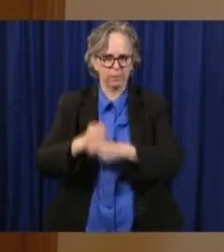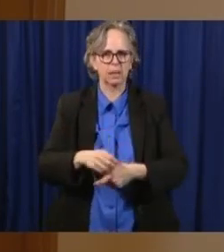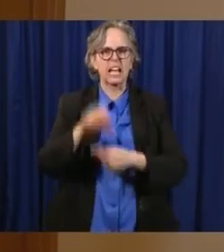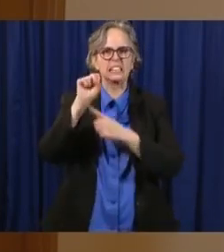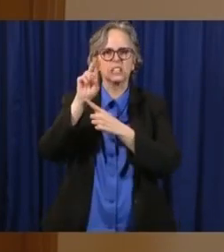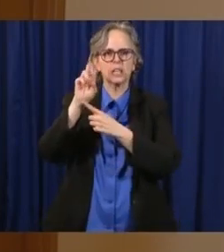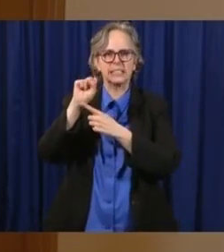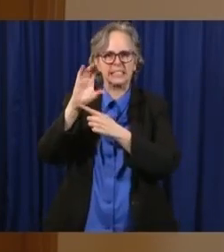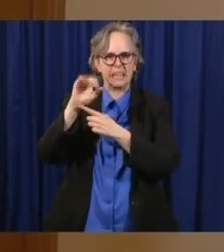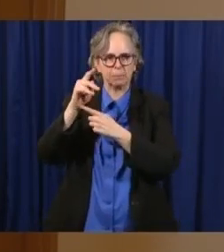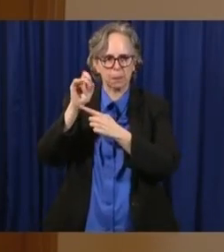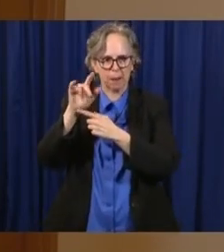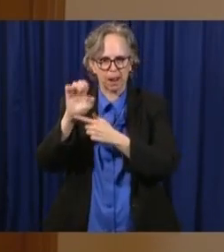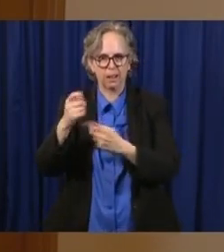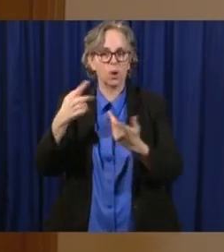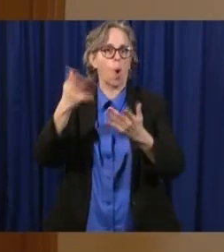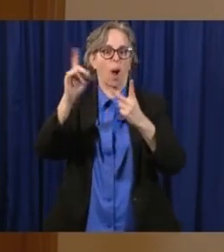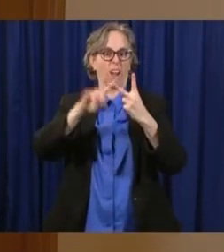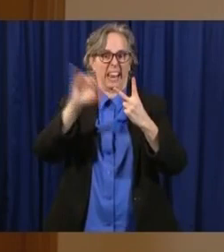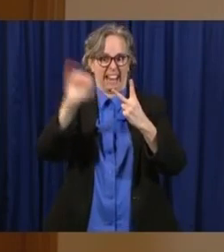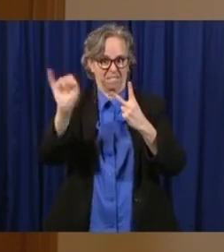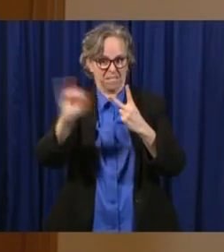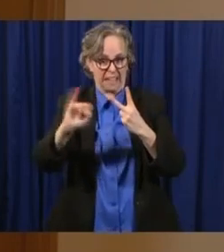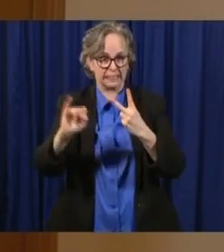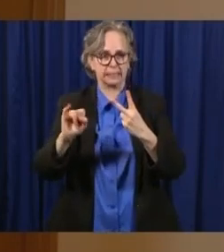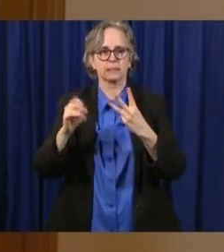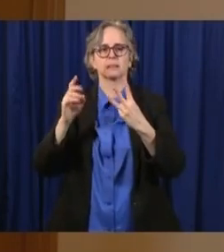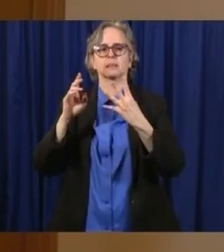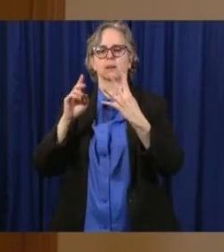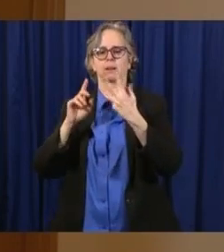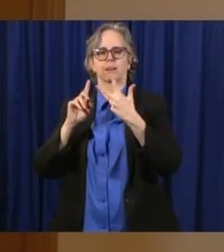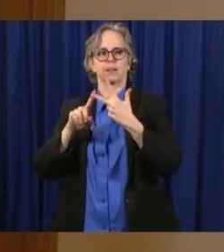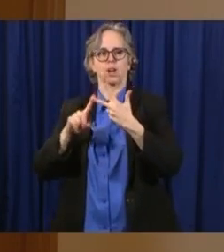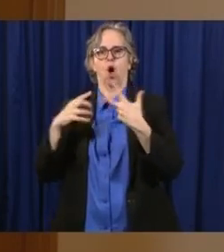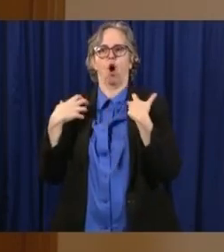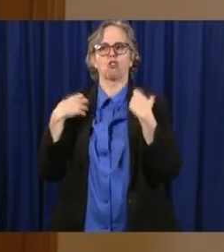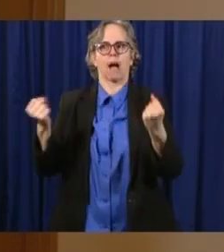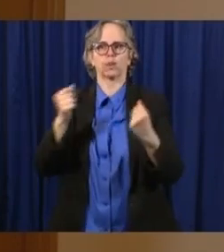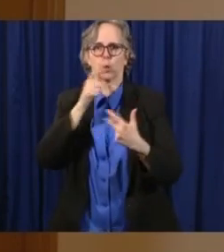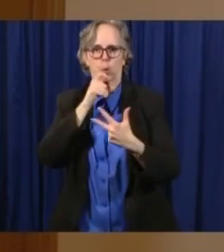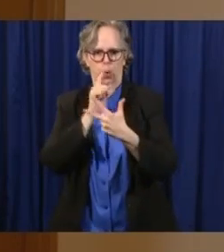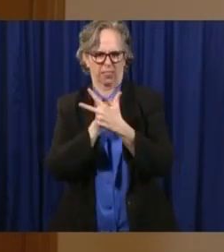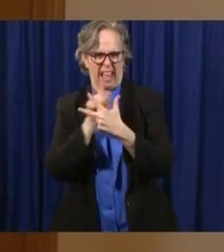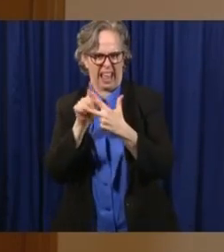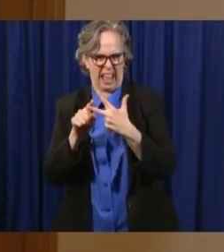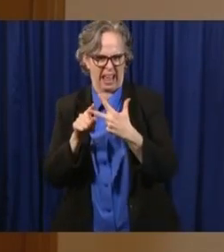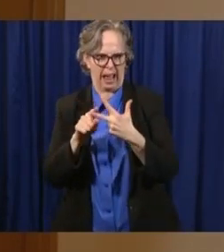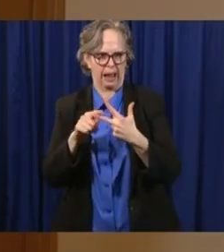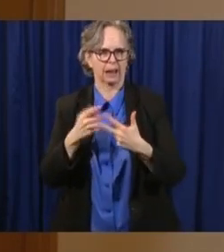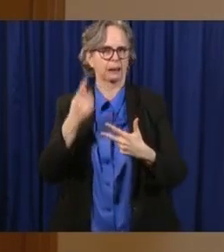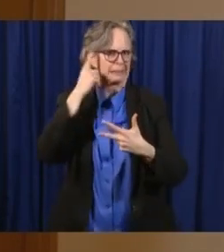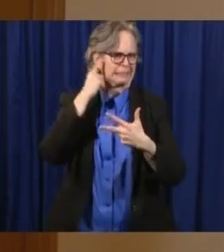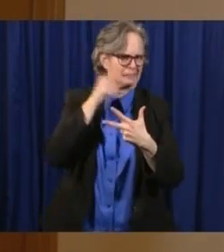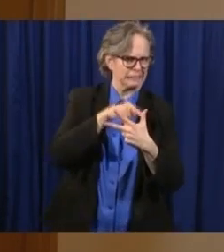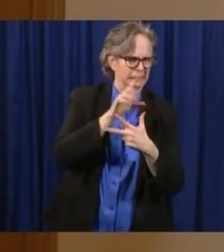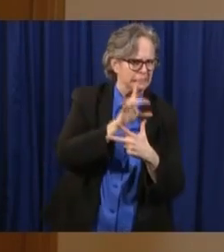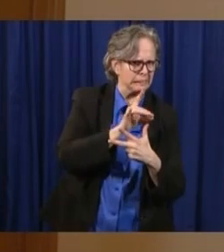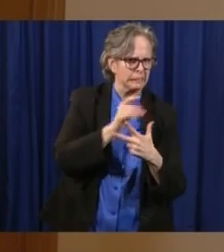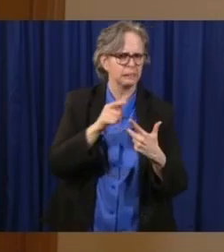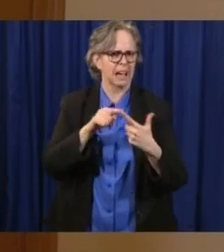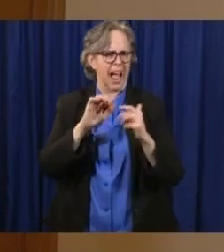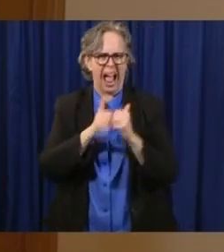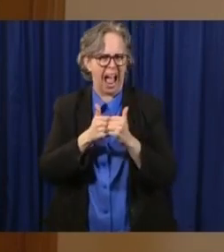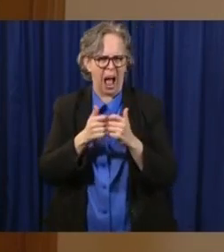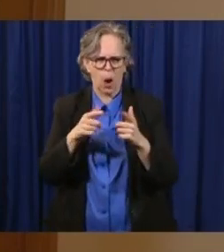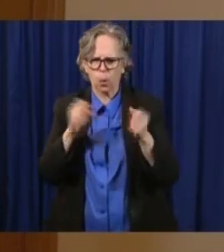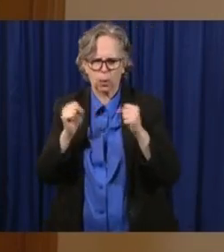infected, and who's recovered. And this is really back to how infectious is this disease, how quickly does it